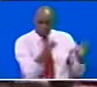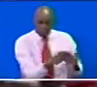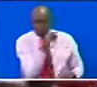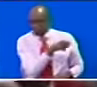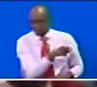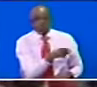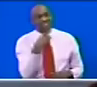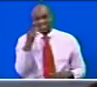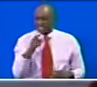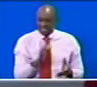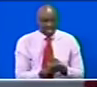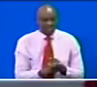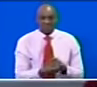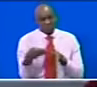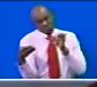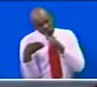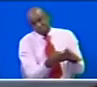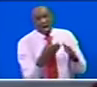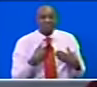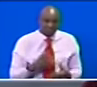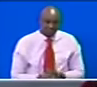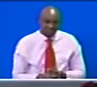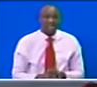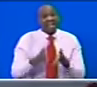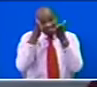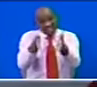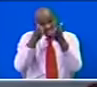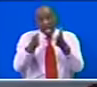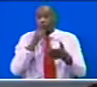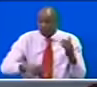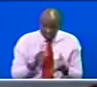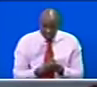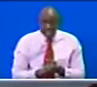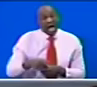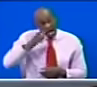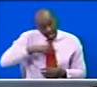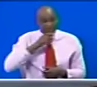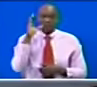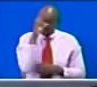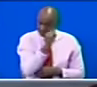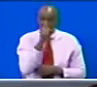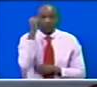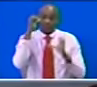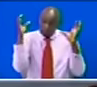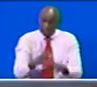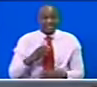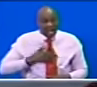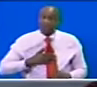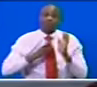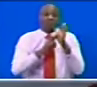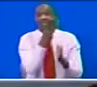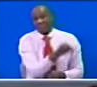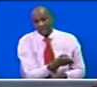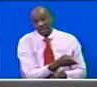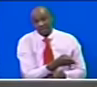they have gotten a raw deal. Tunaona pale tumepungukiwa kwa sababu tulikosa chama cha kuweza kutuwakilisha